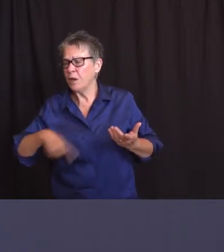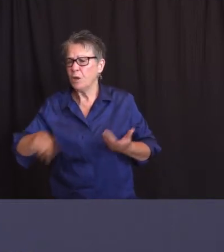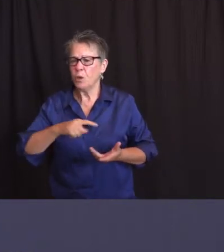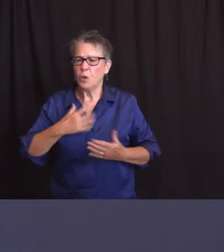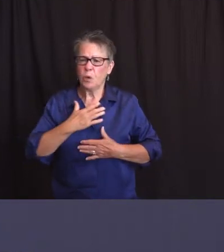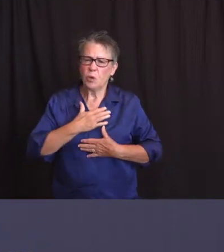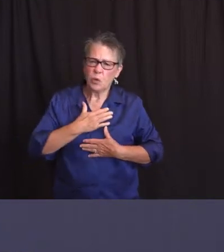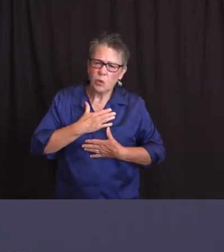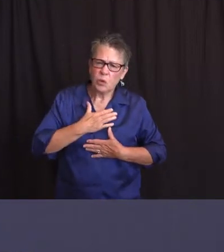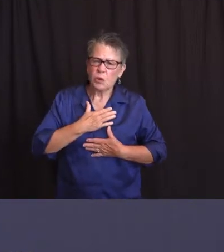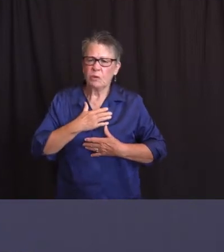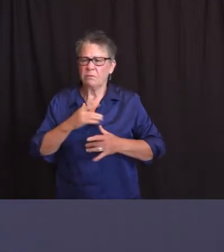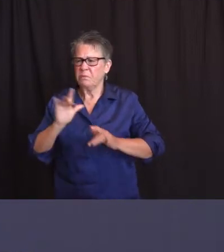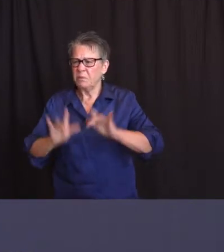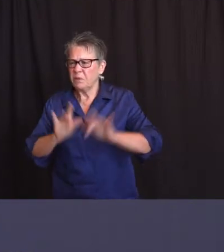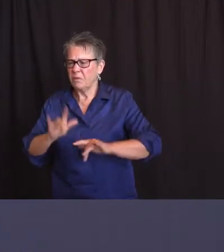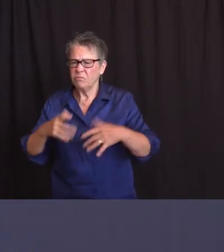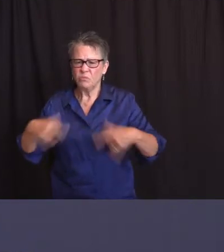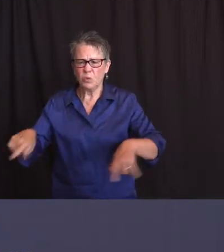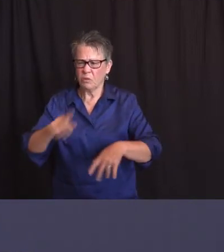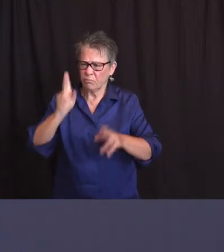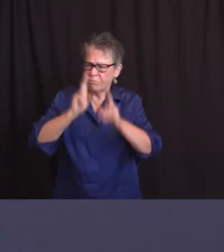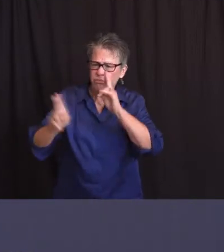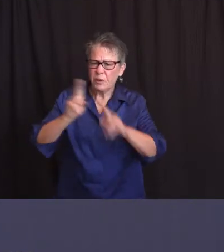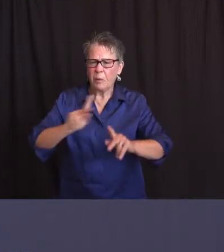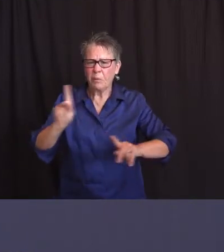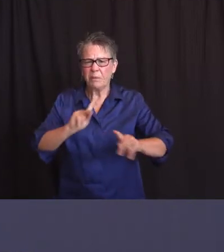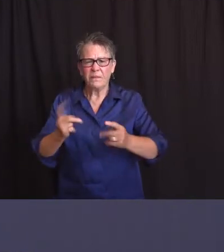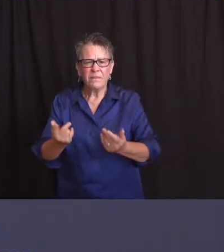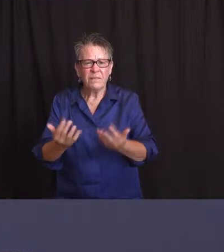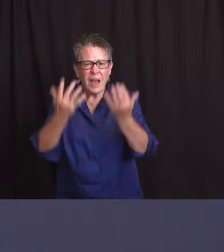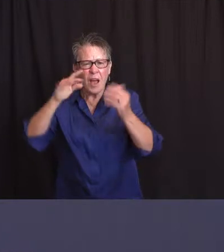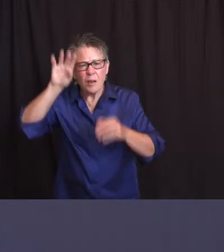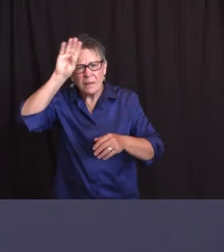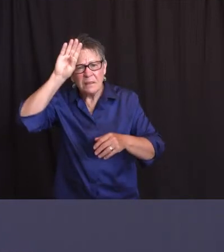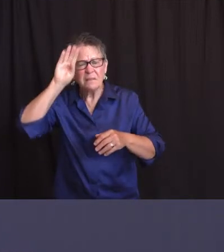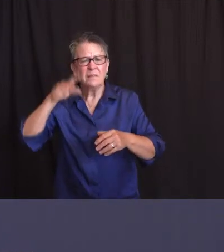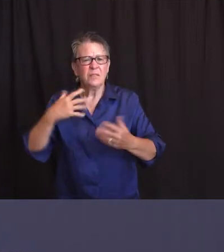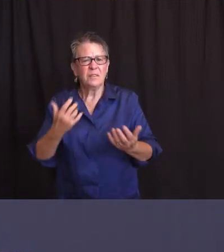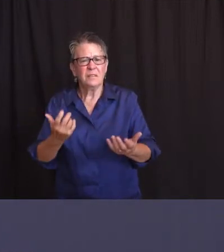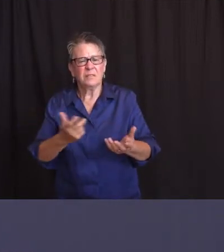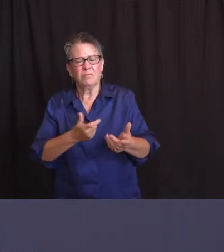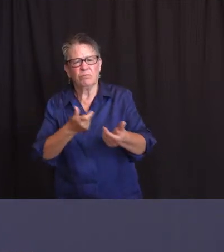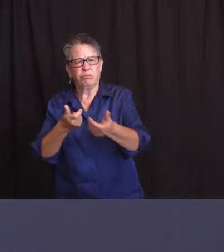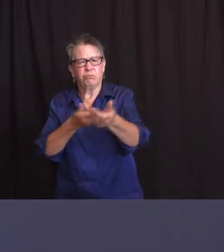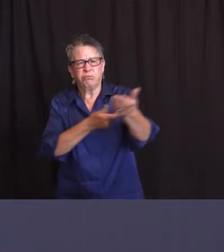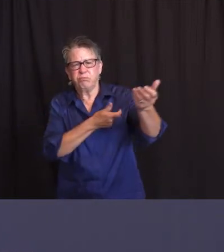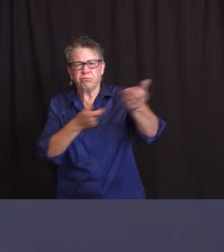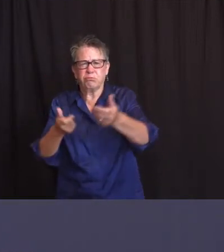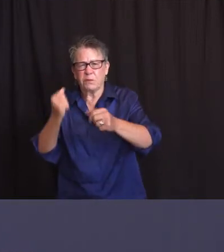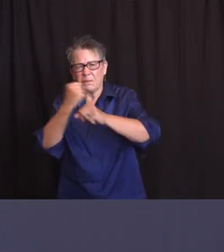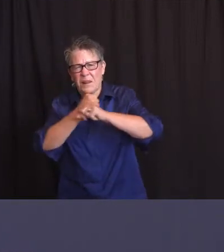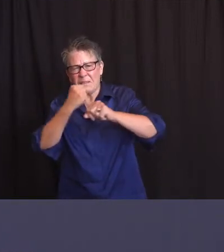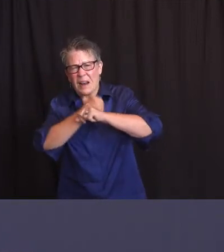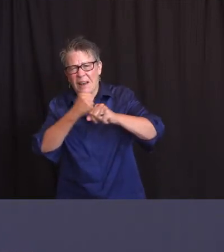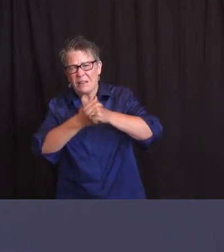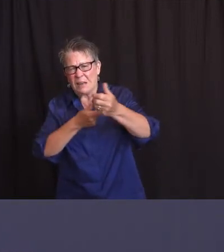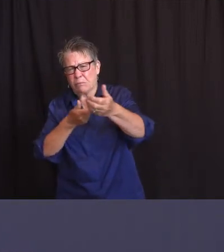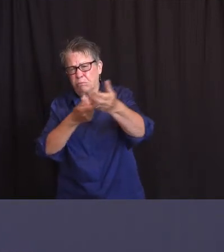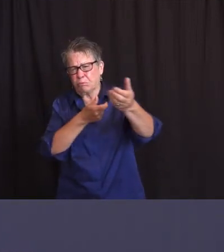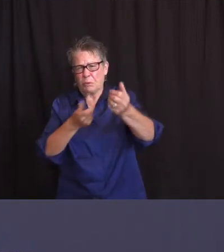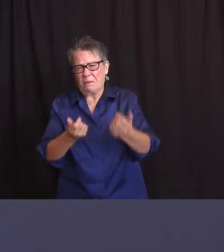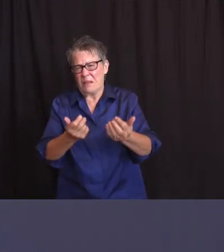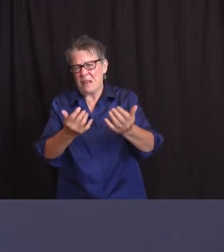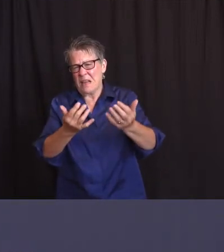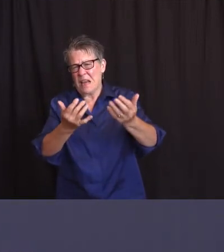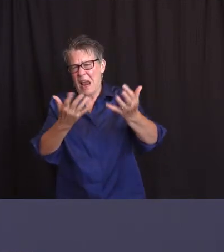with the community and the county over the next weeks and months, and this will be something that will take a fair amount of time to recover